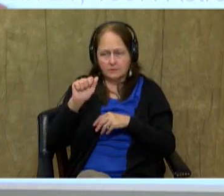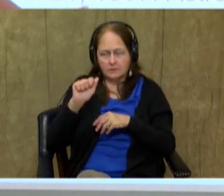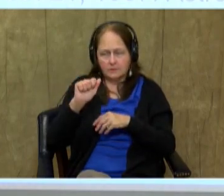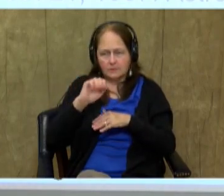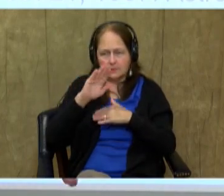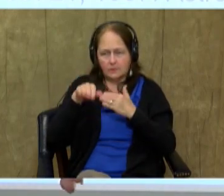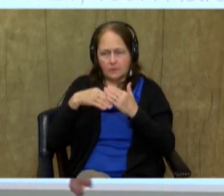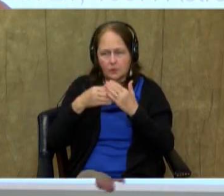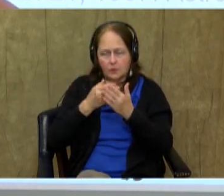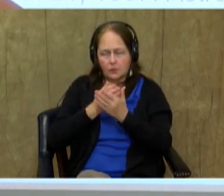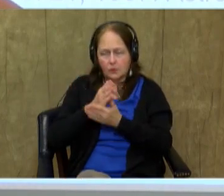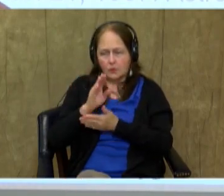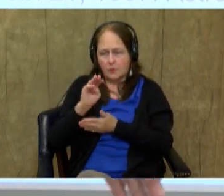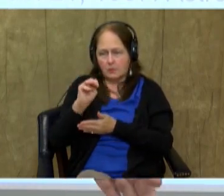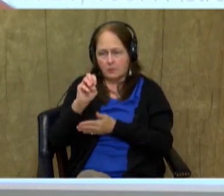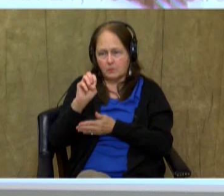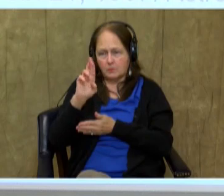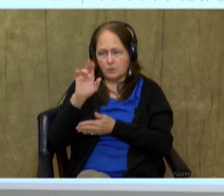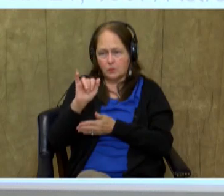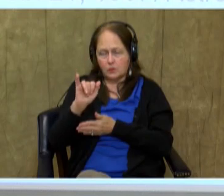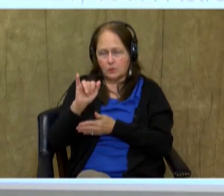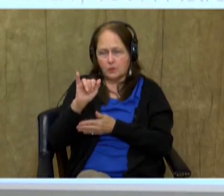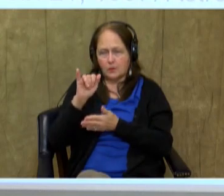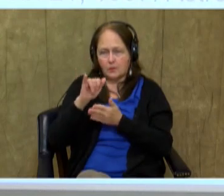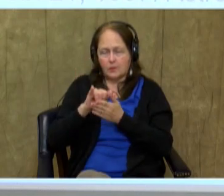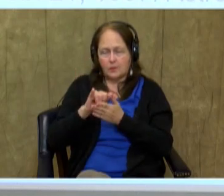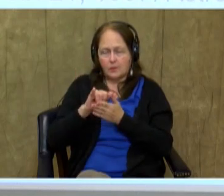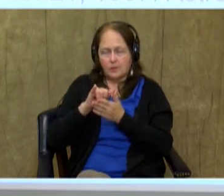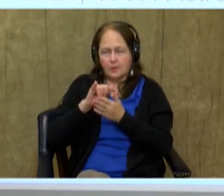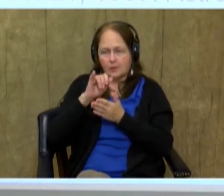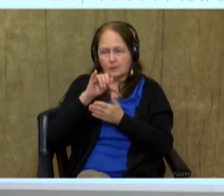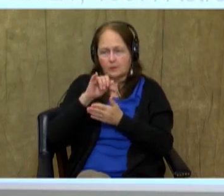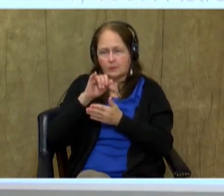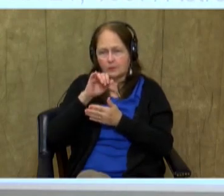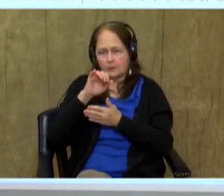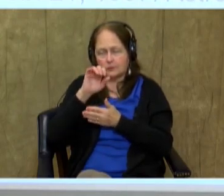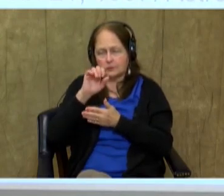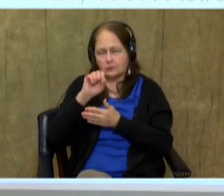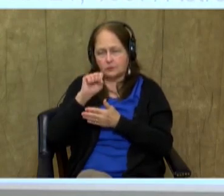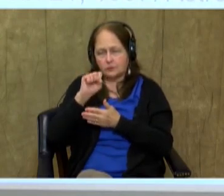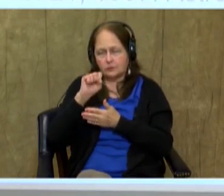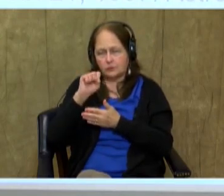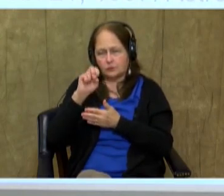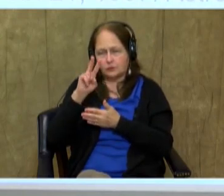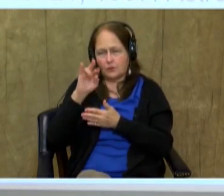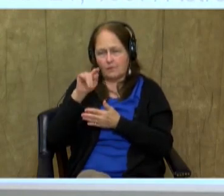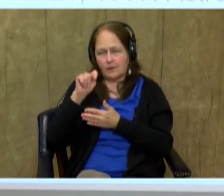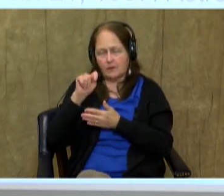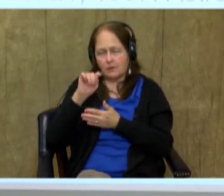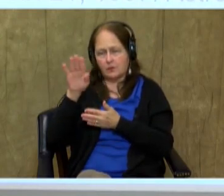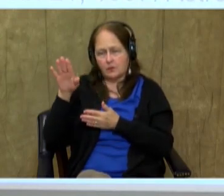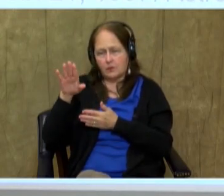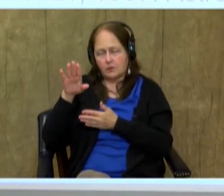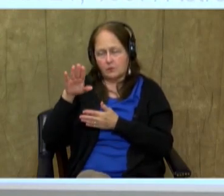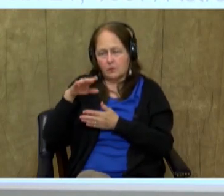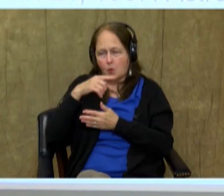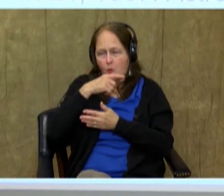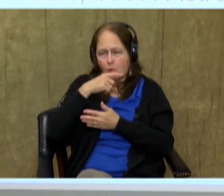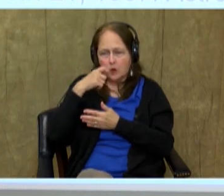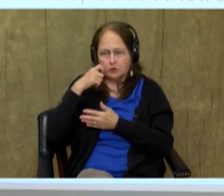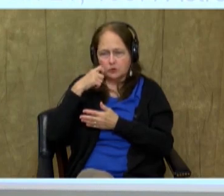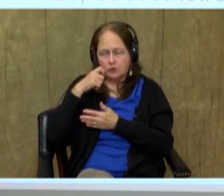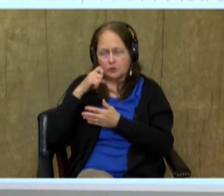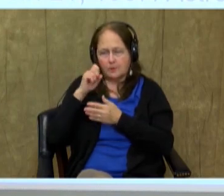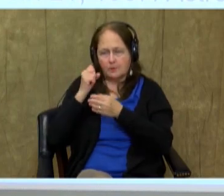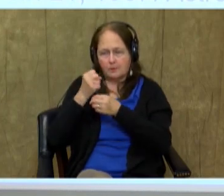all 3 Mercury and the Soviets kept beating us to space is because NASA paid such a close attention to detail and to